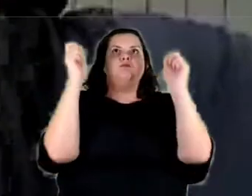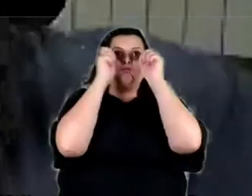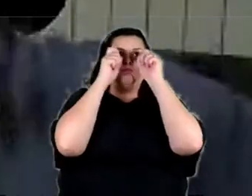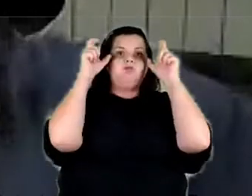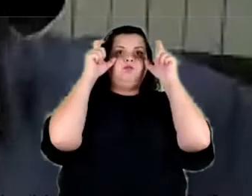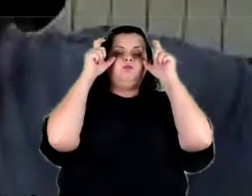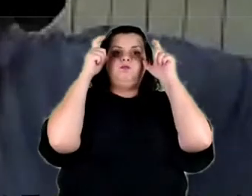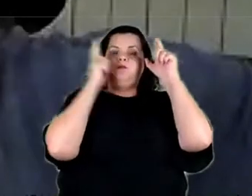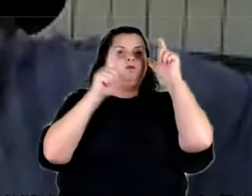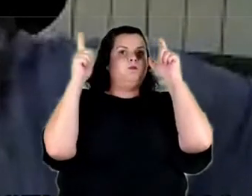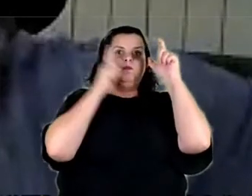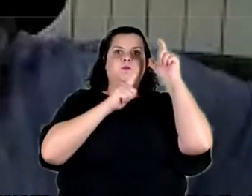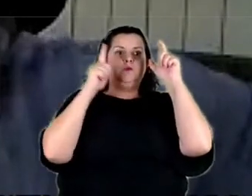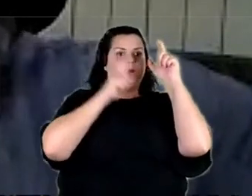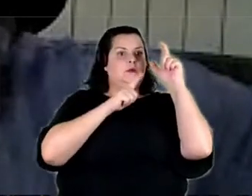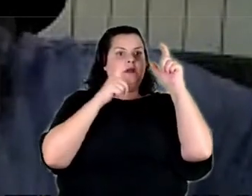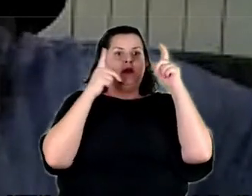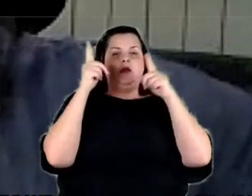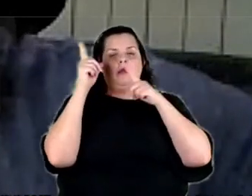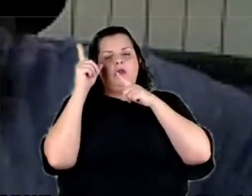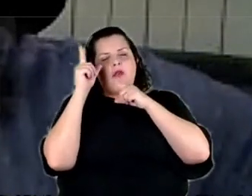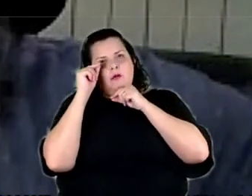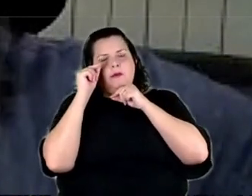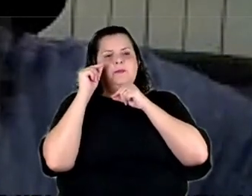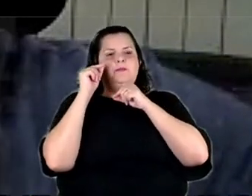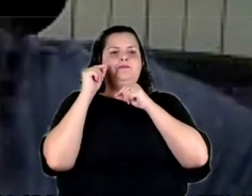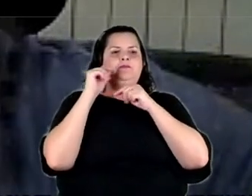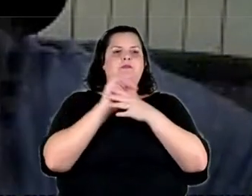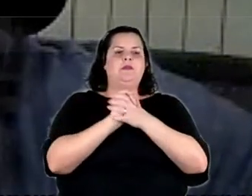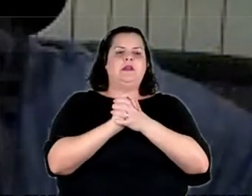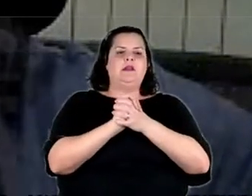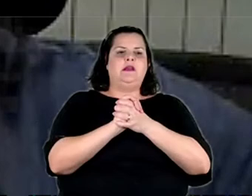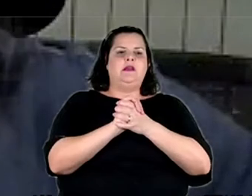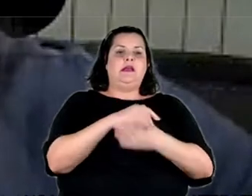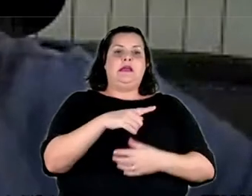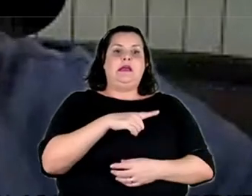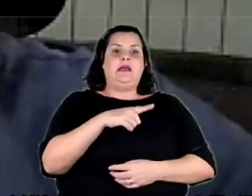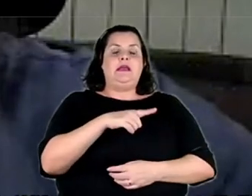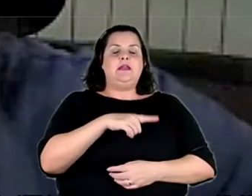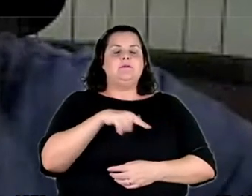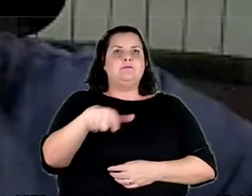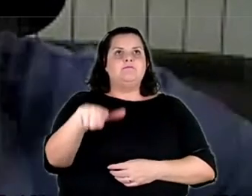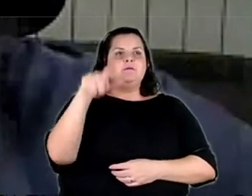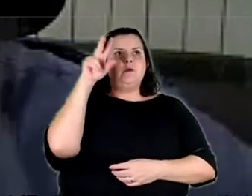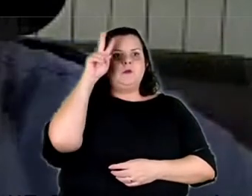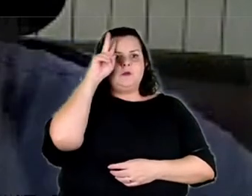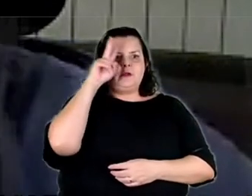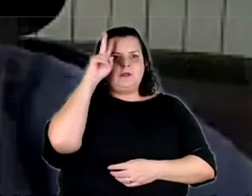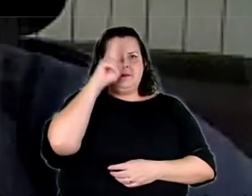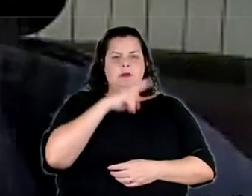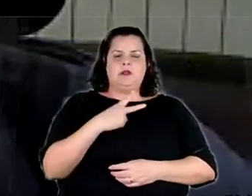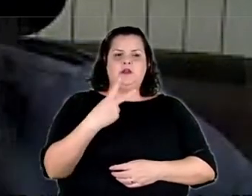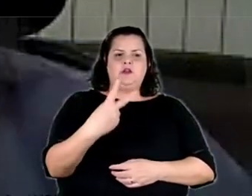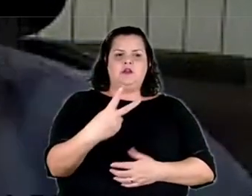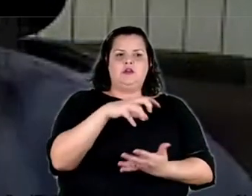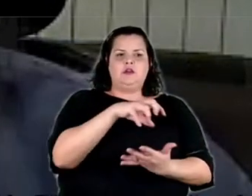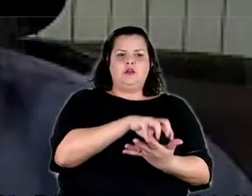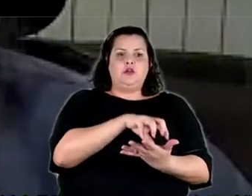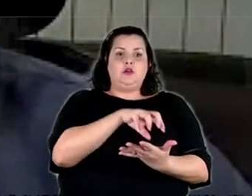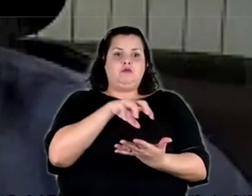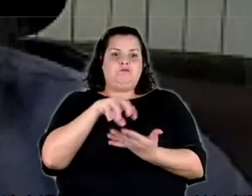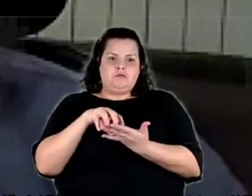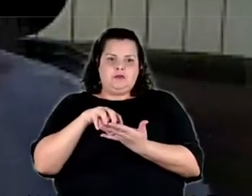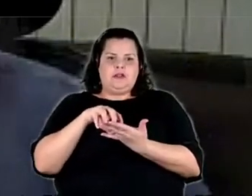maybe 1,000 meters from where I'm sitting, and separating my